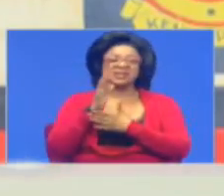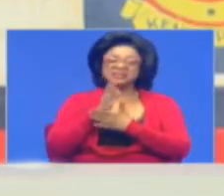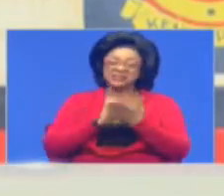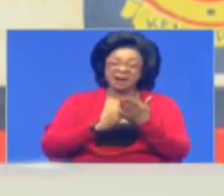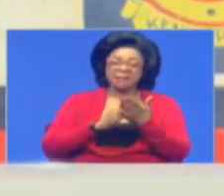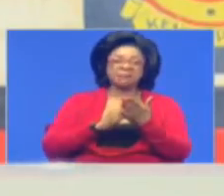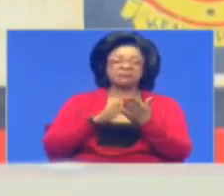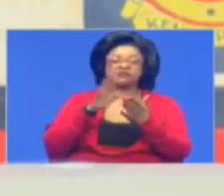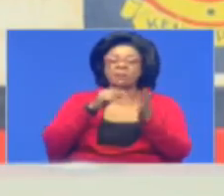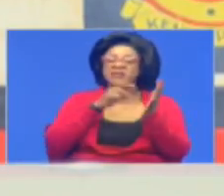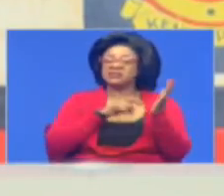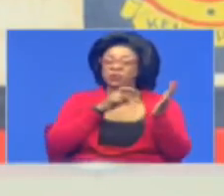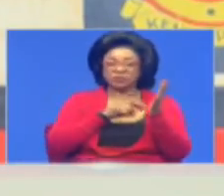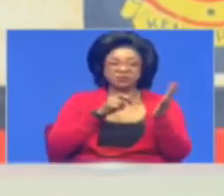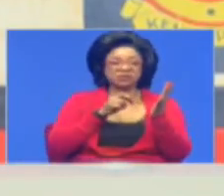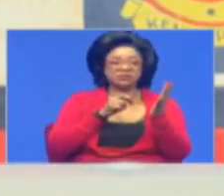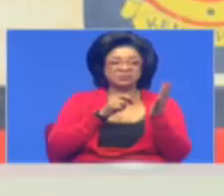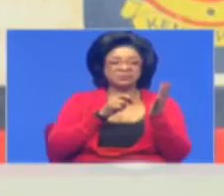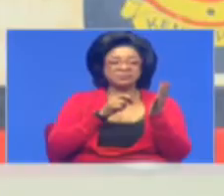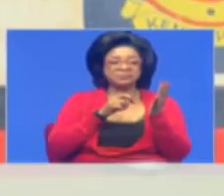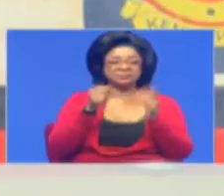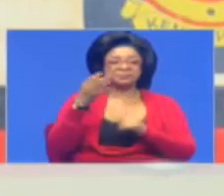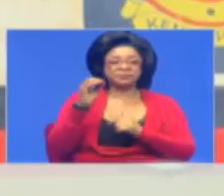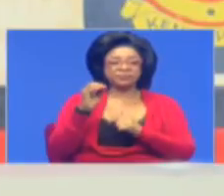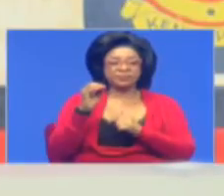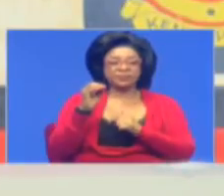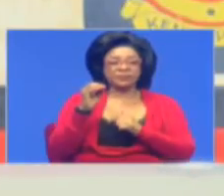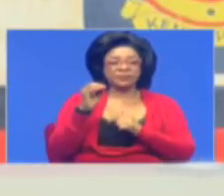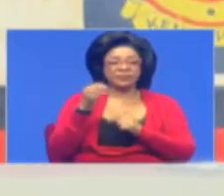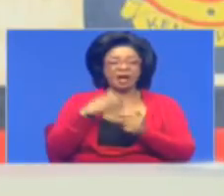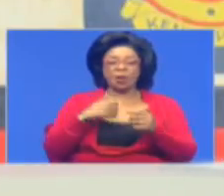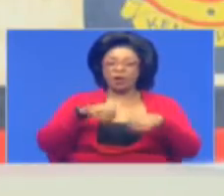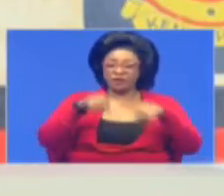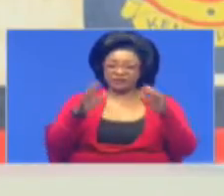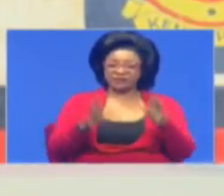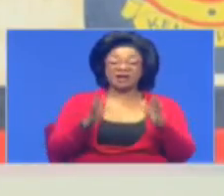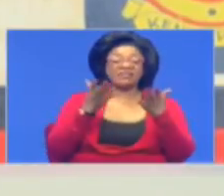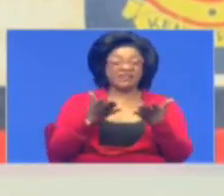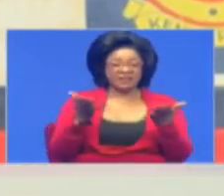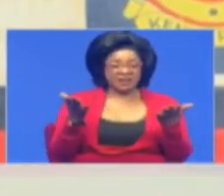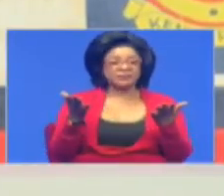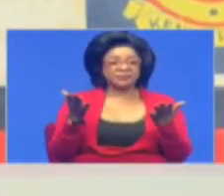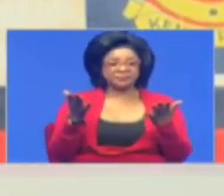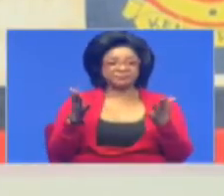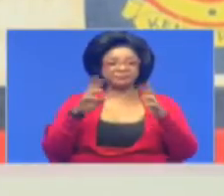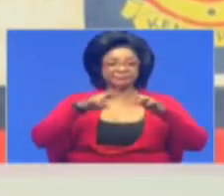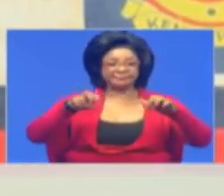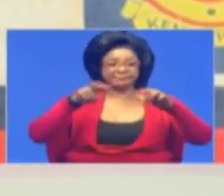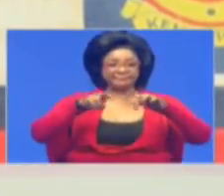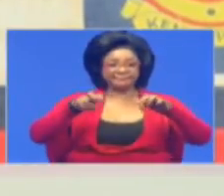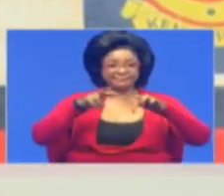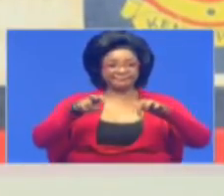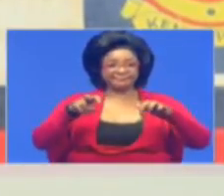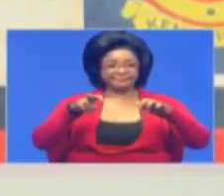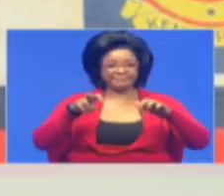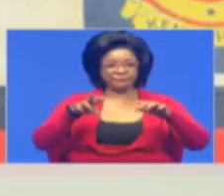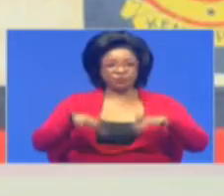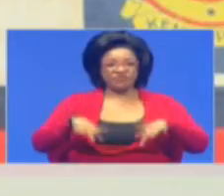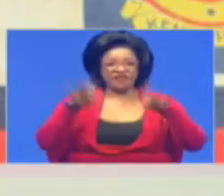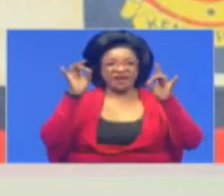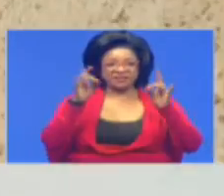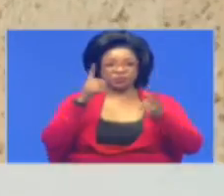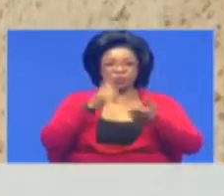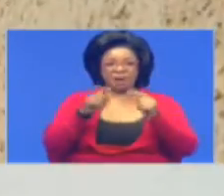far as Machakos. So our officers are on the ground trying to unravel whatever has been